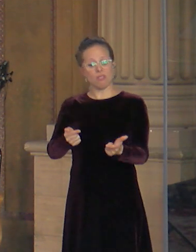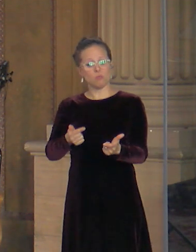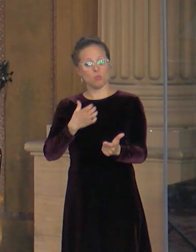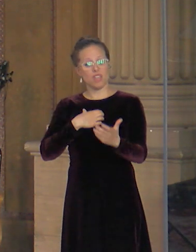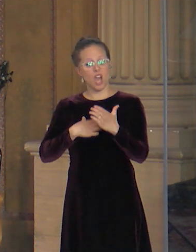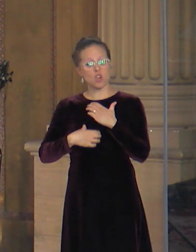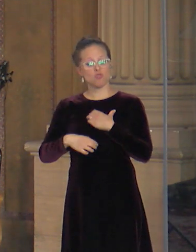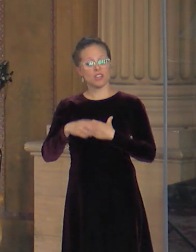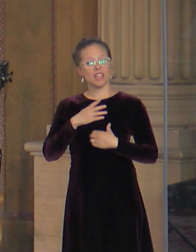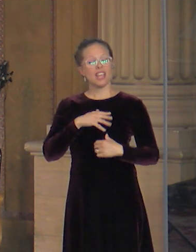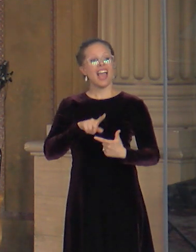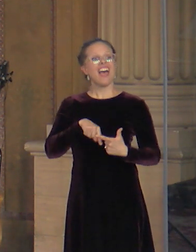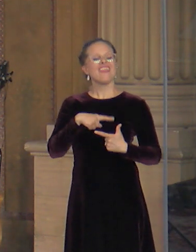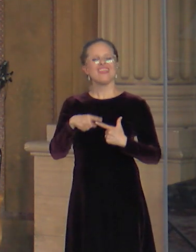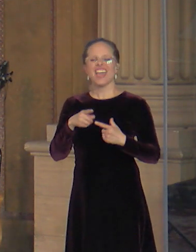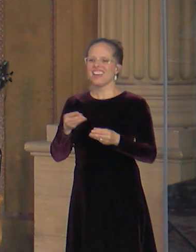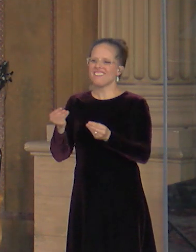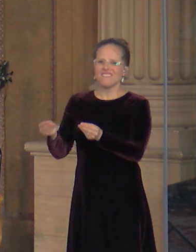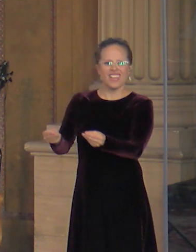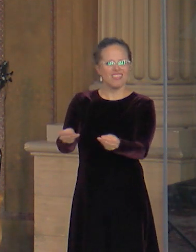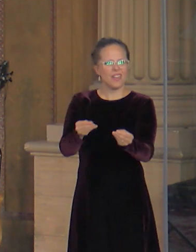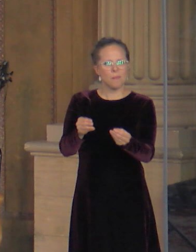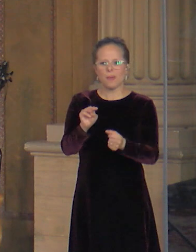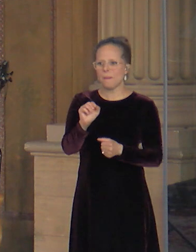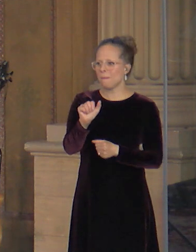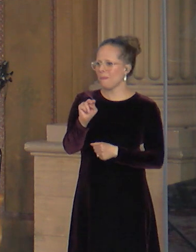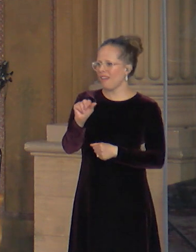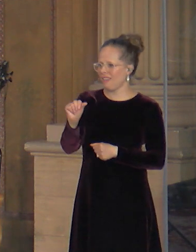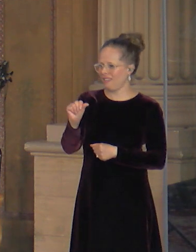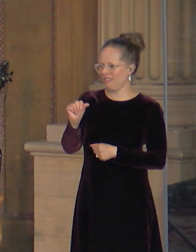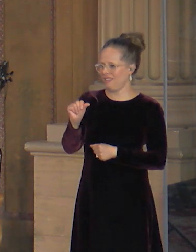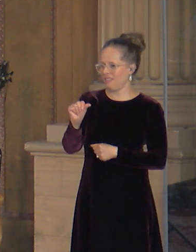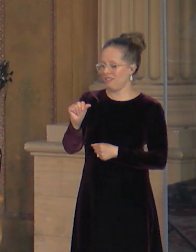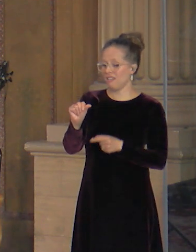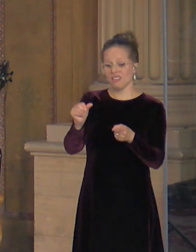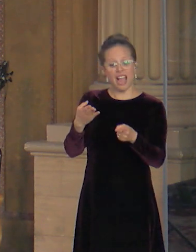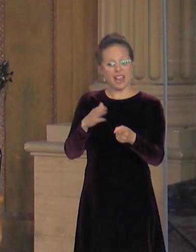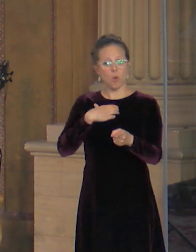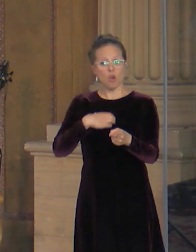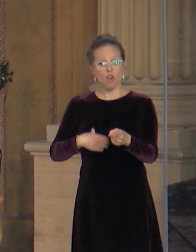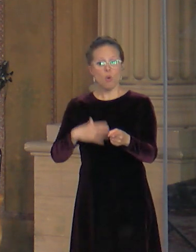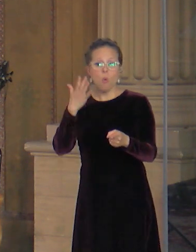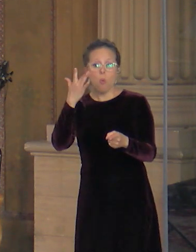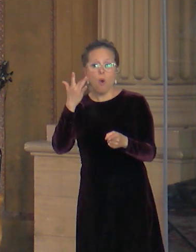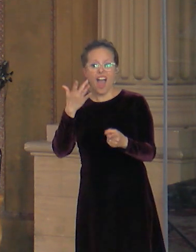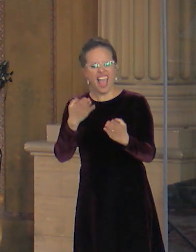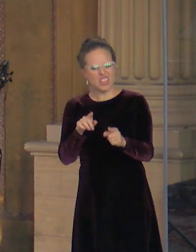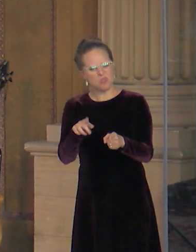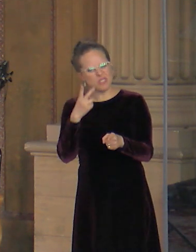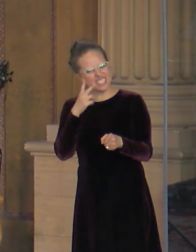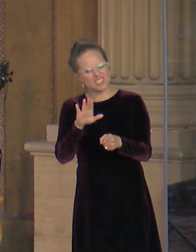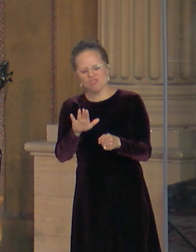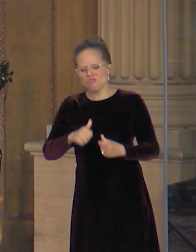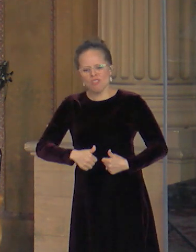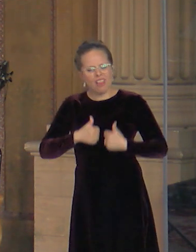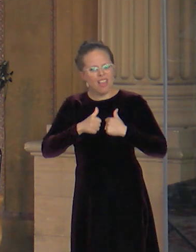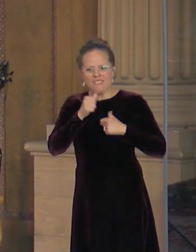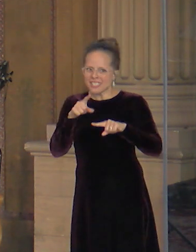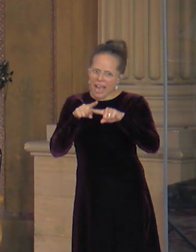and then he fed them with manna and that hunger was to show them that their life didn't come first and foremost from bread